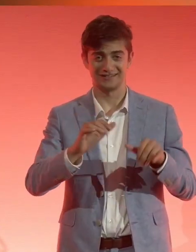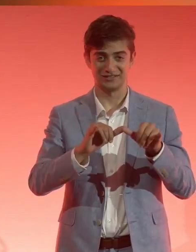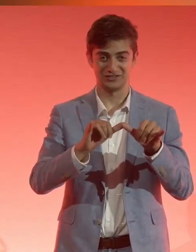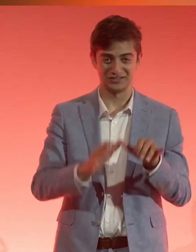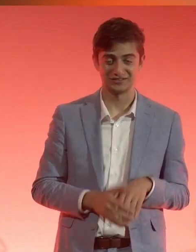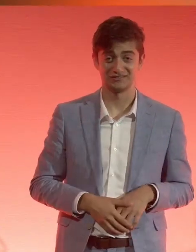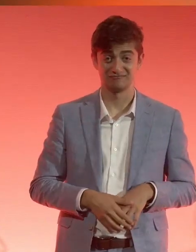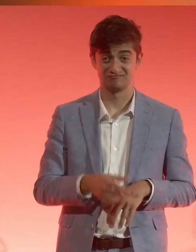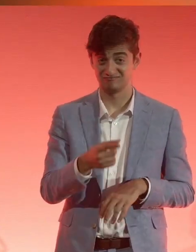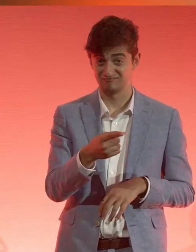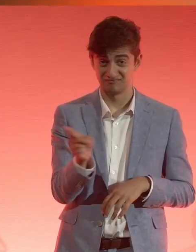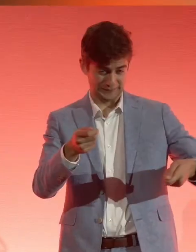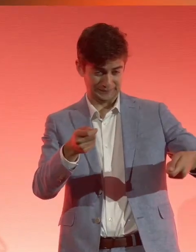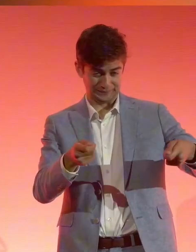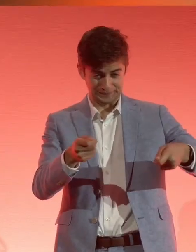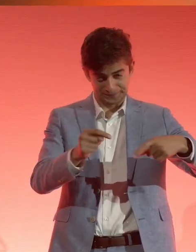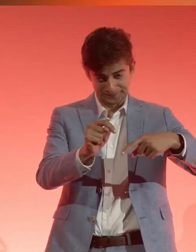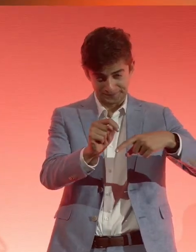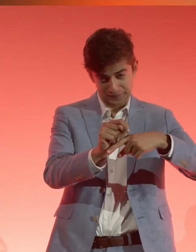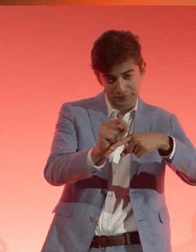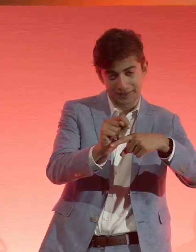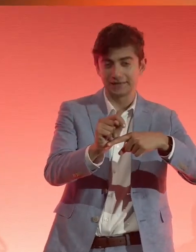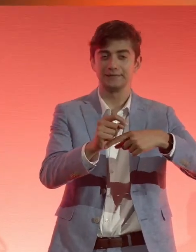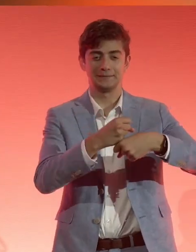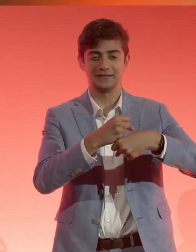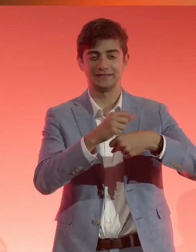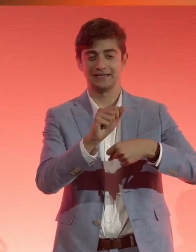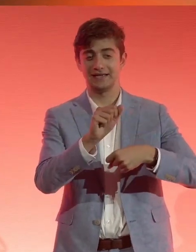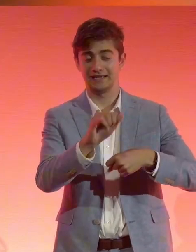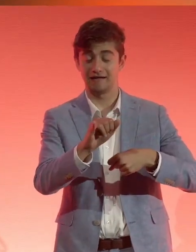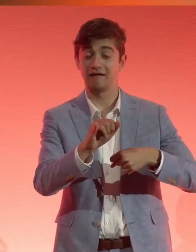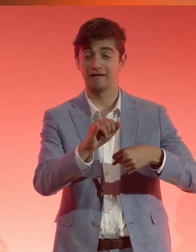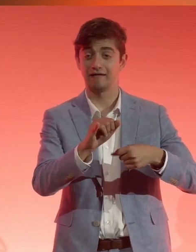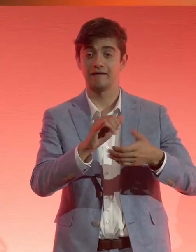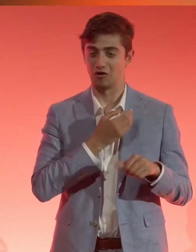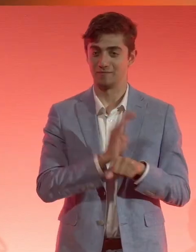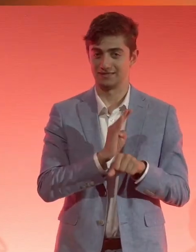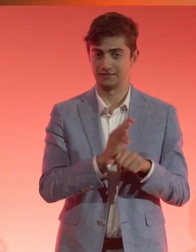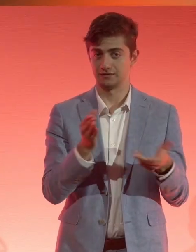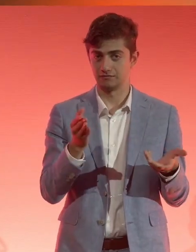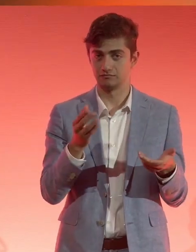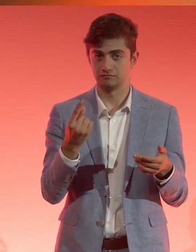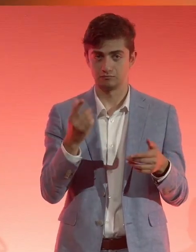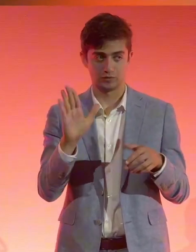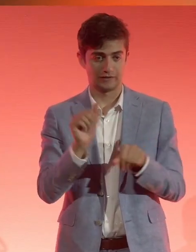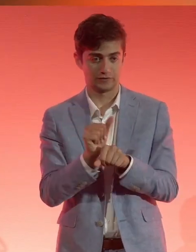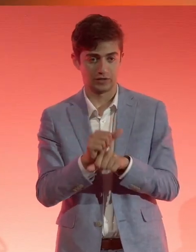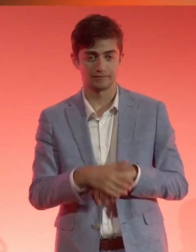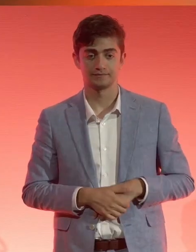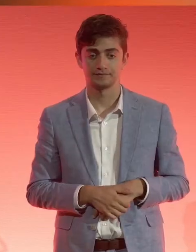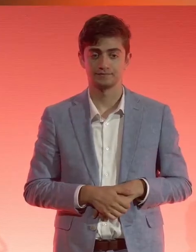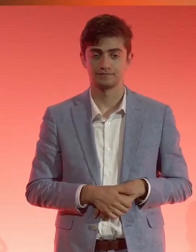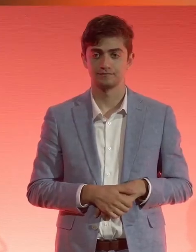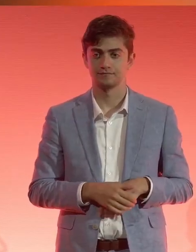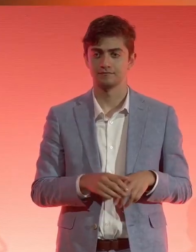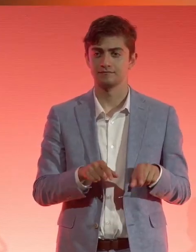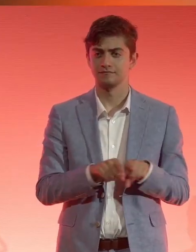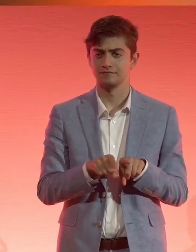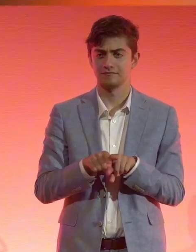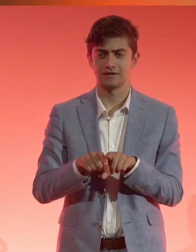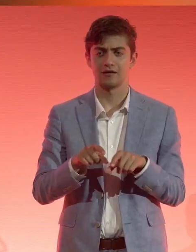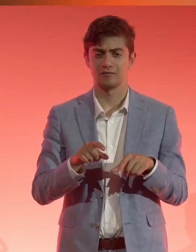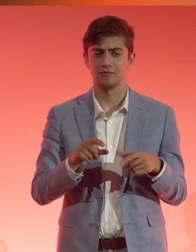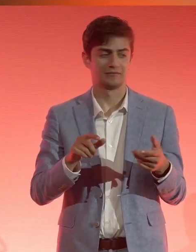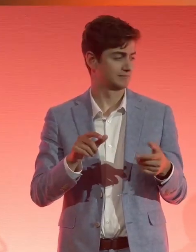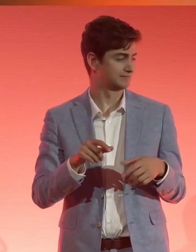They will fine-tune, train, and optimize AI for our business. Just like RevOps powered the last decade, AI